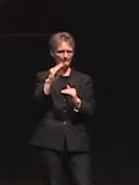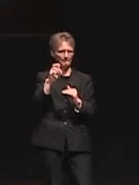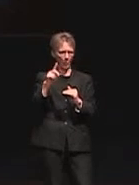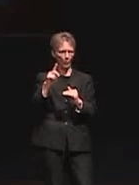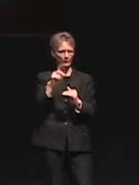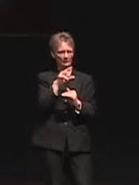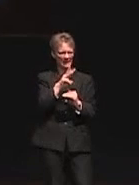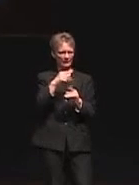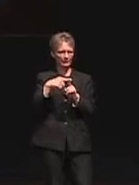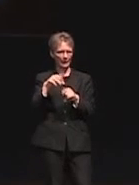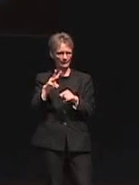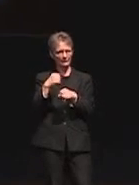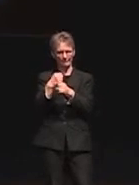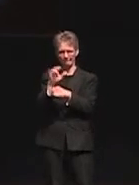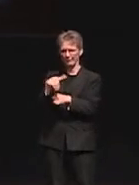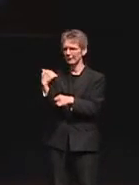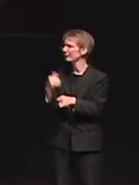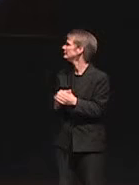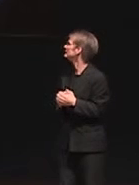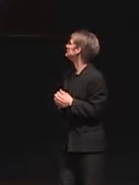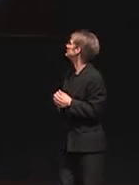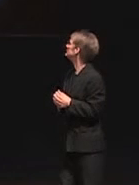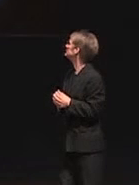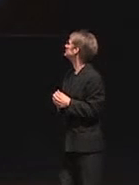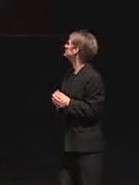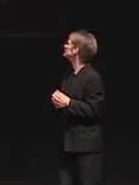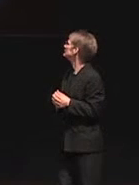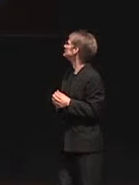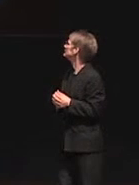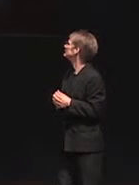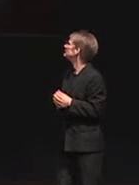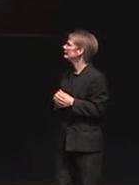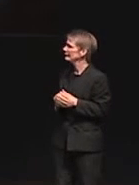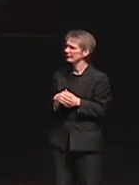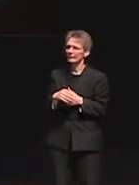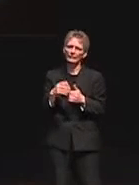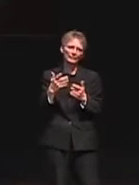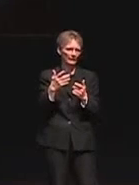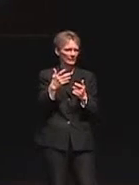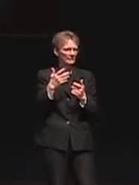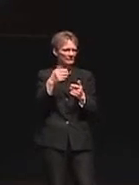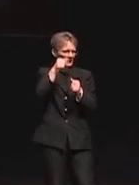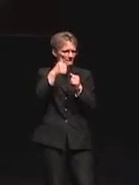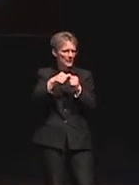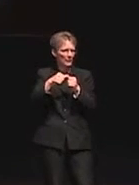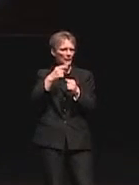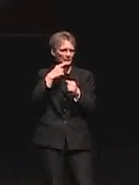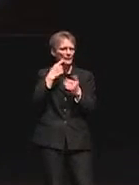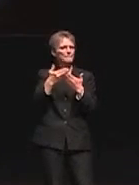this series of work. As I said, as a collagist, I got frustrated because I couldn't